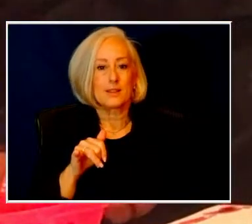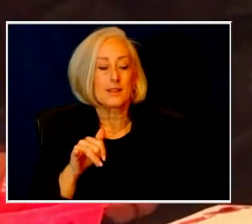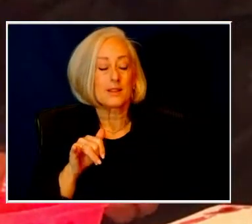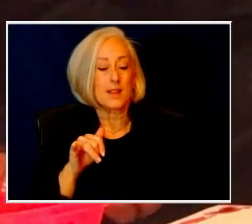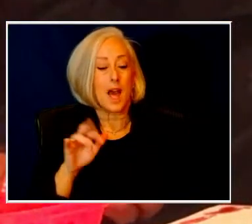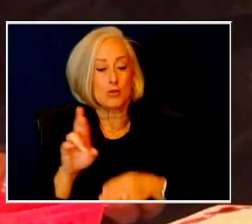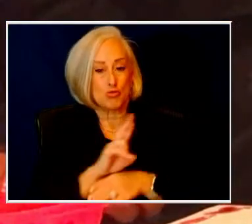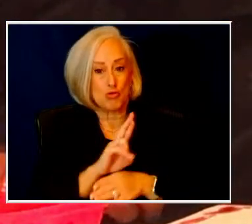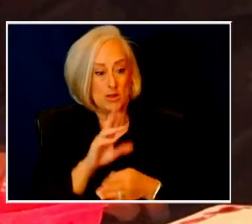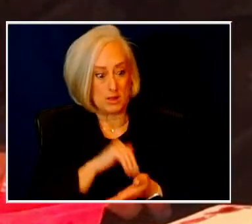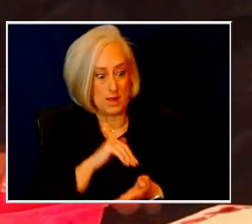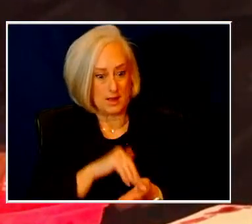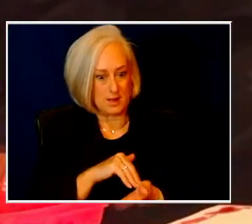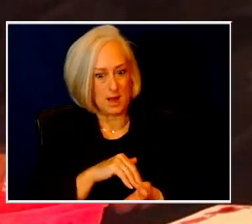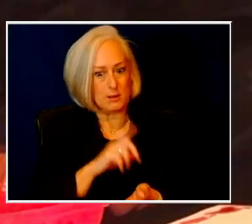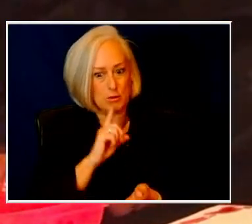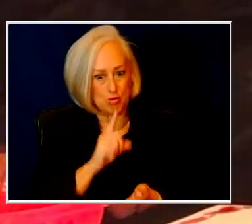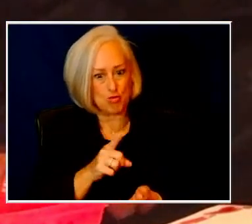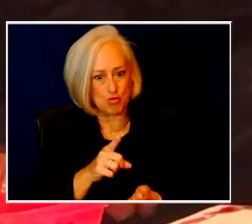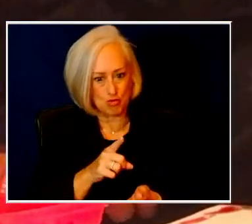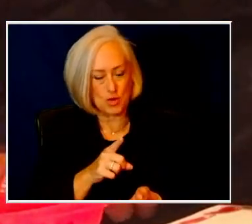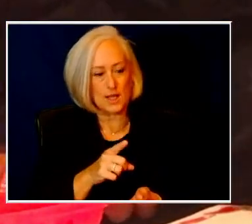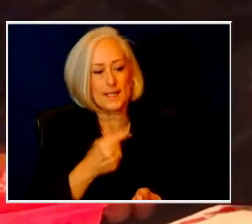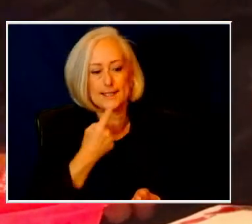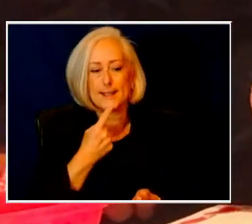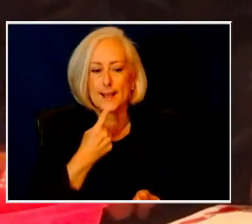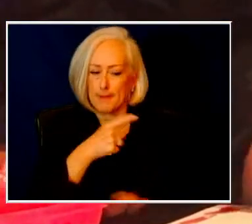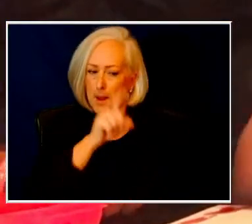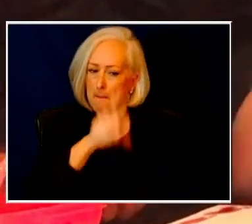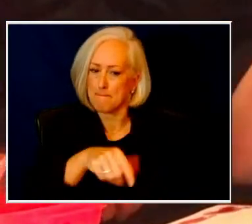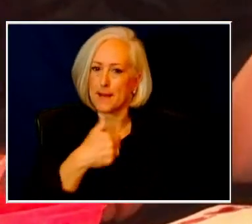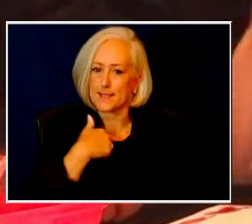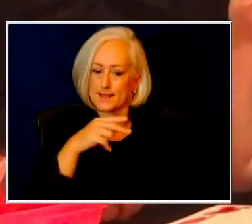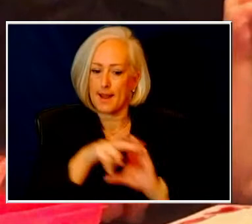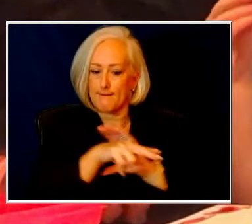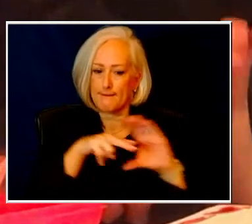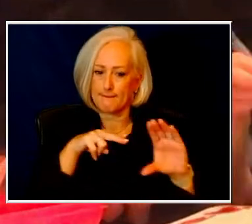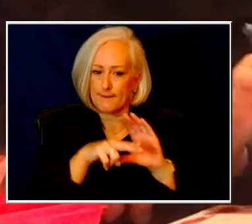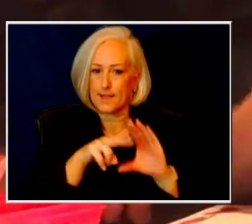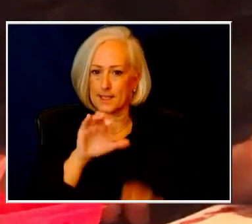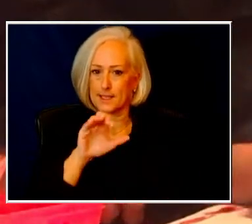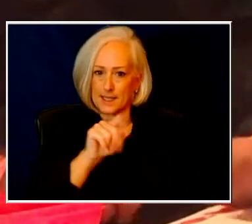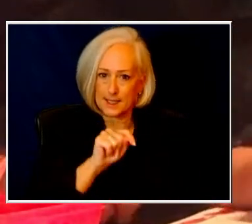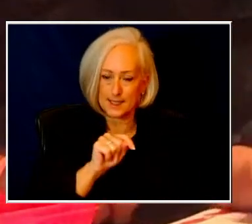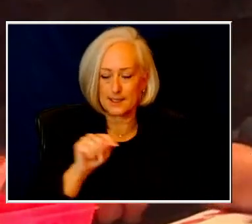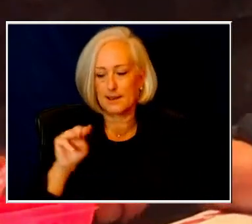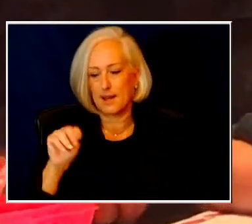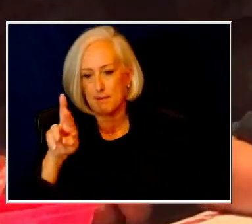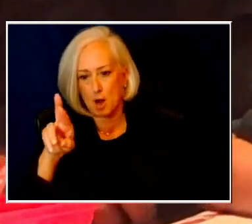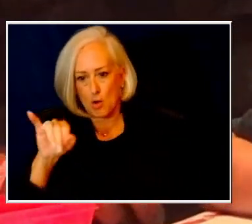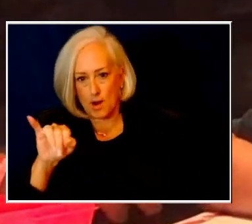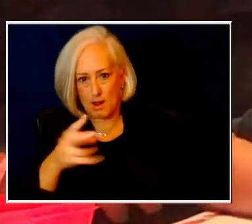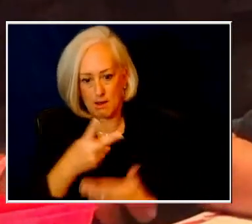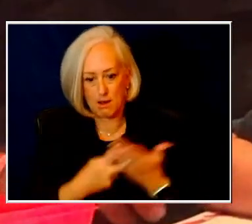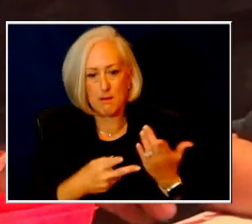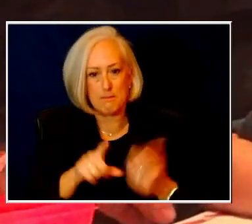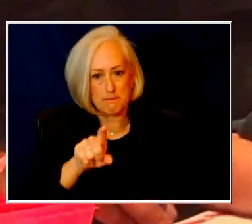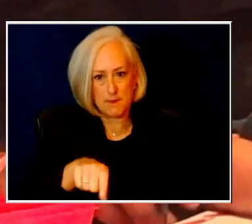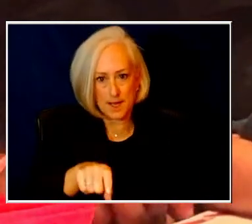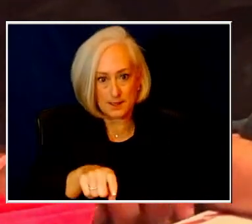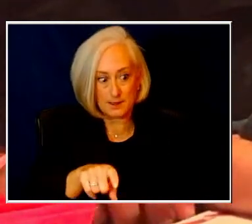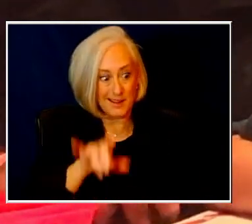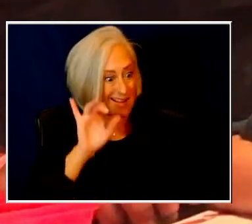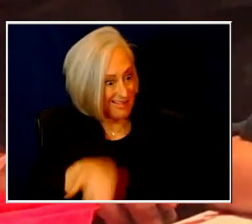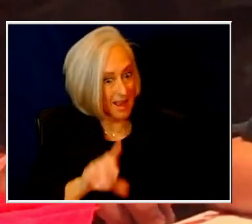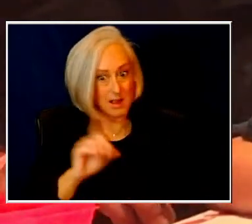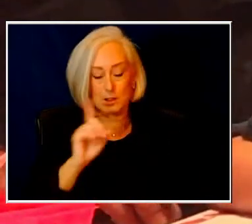really pushed for her to get a CT scan, get an MRI, and that kind of started it all off.